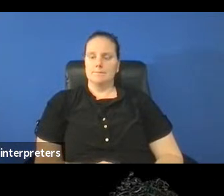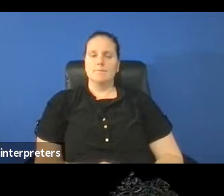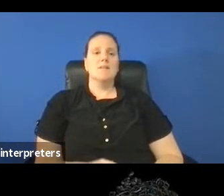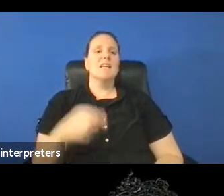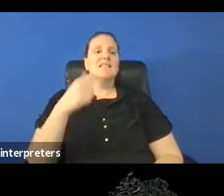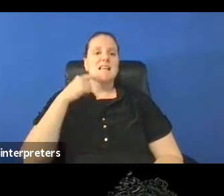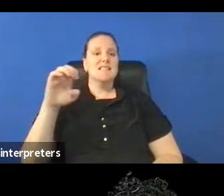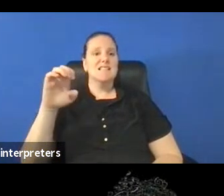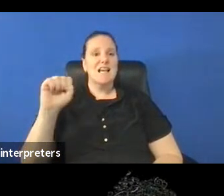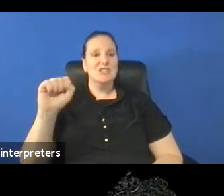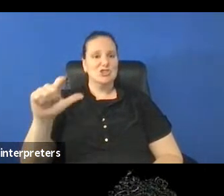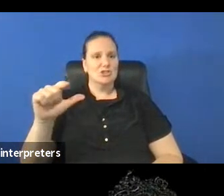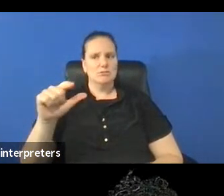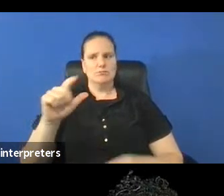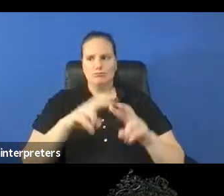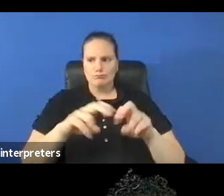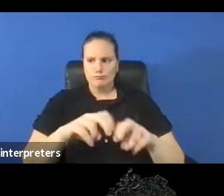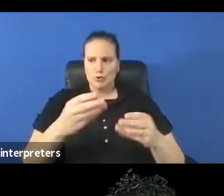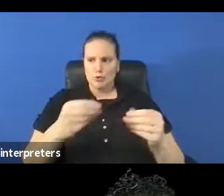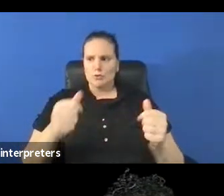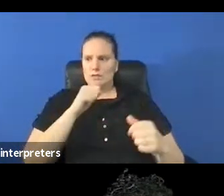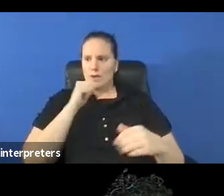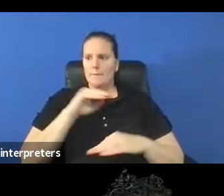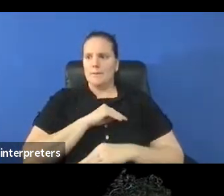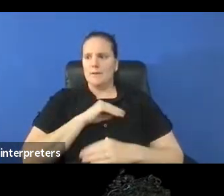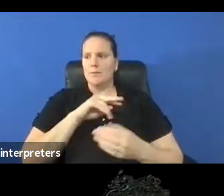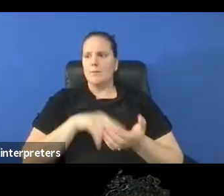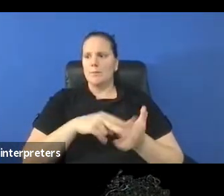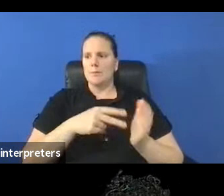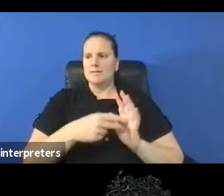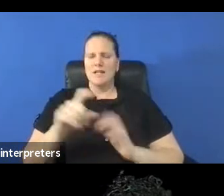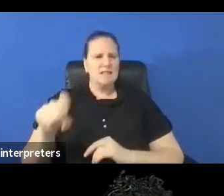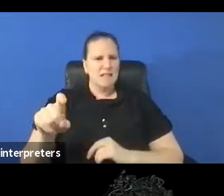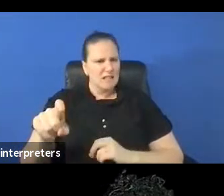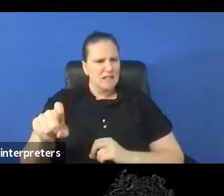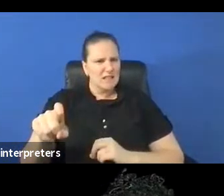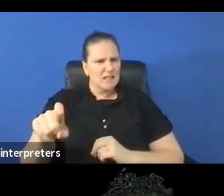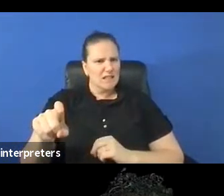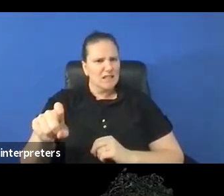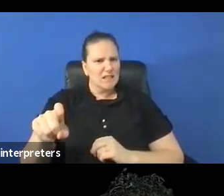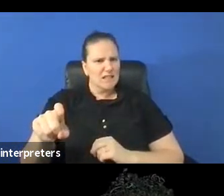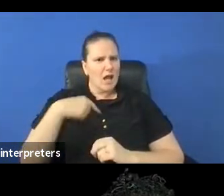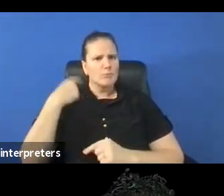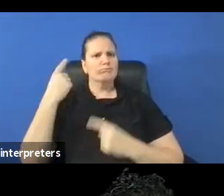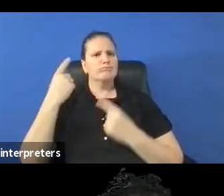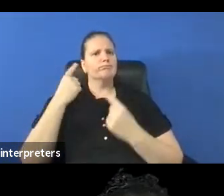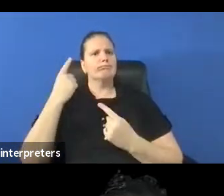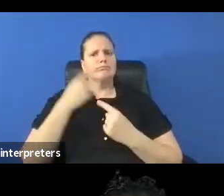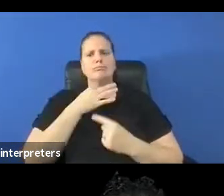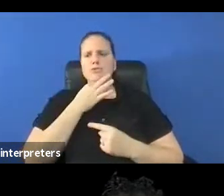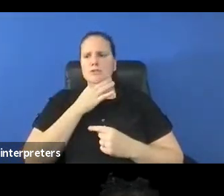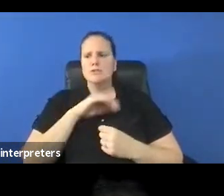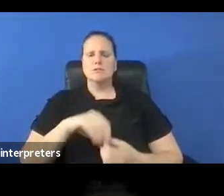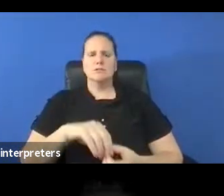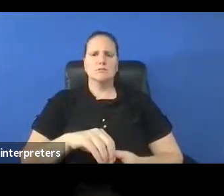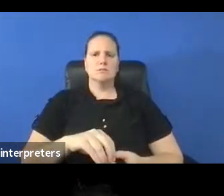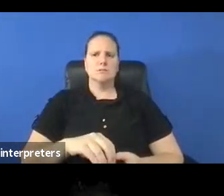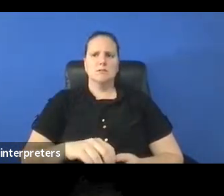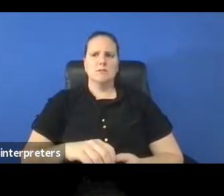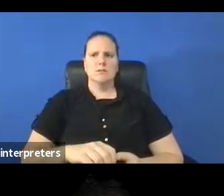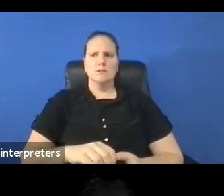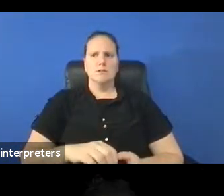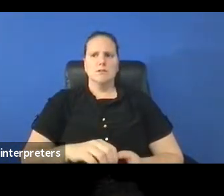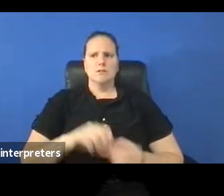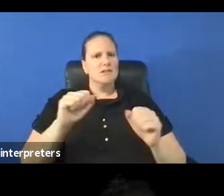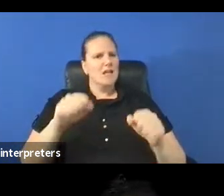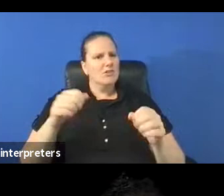ESG examines solutions that do not meet the purpose and need. And I'm just kind of curious, like, can you